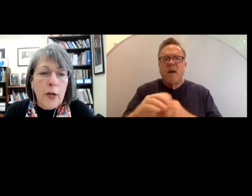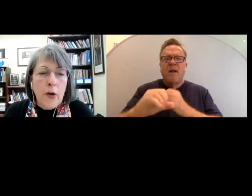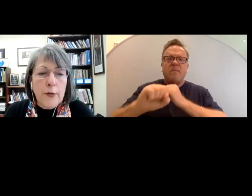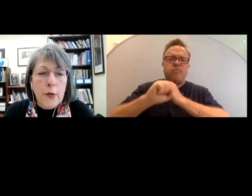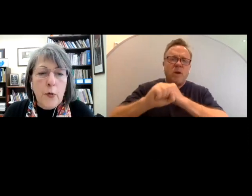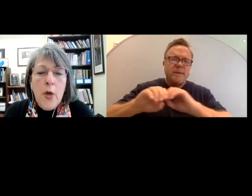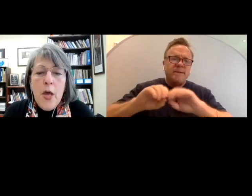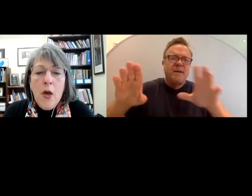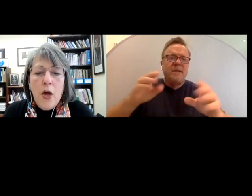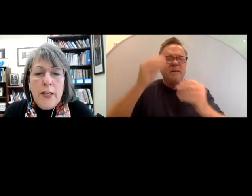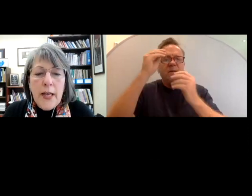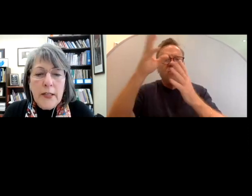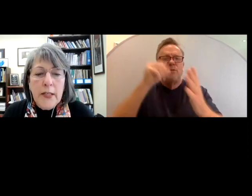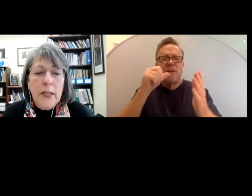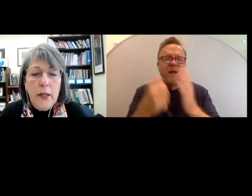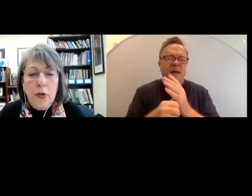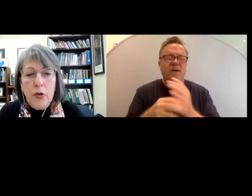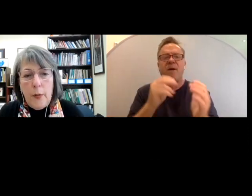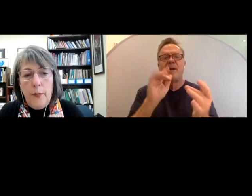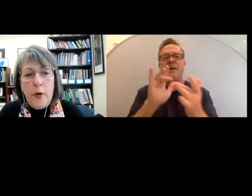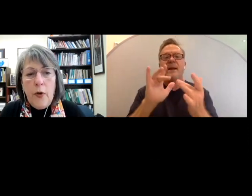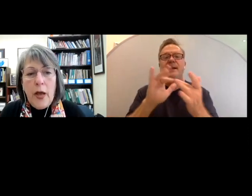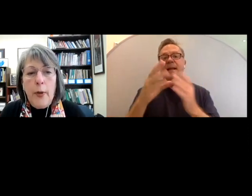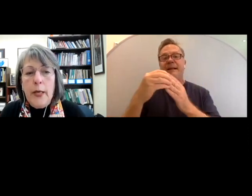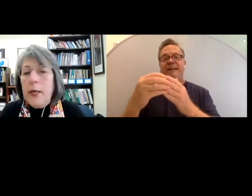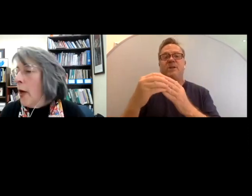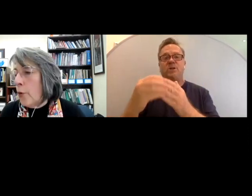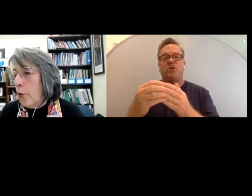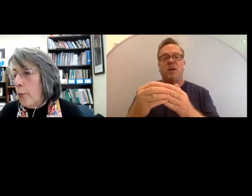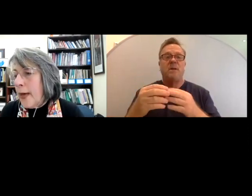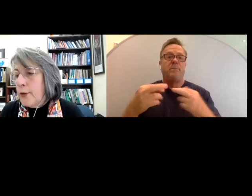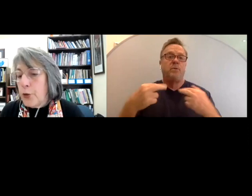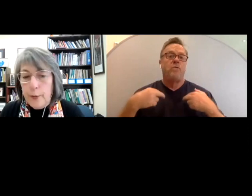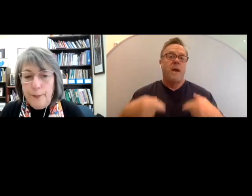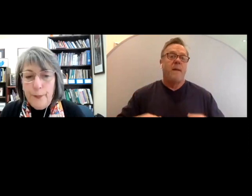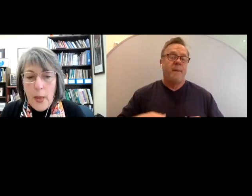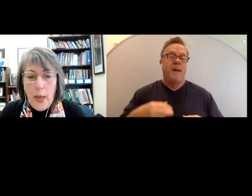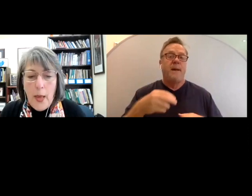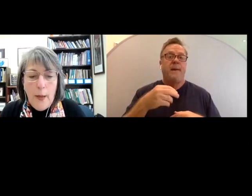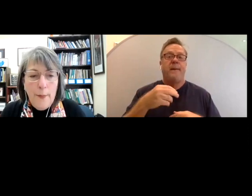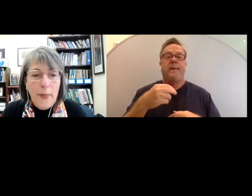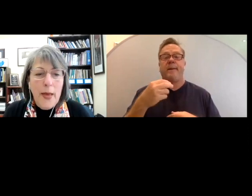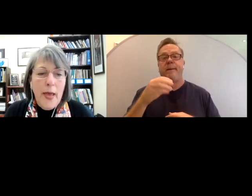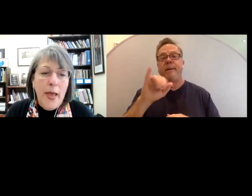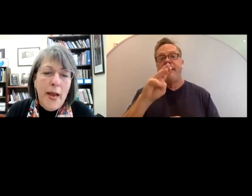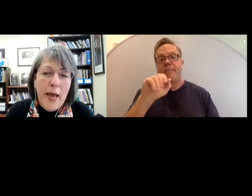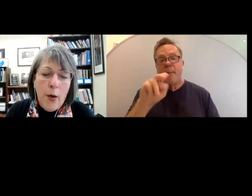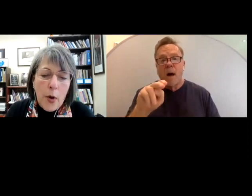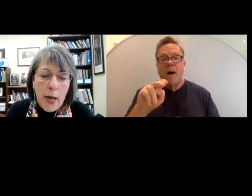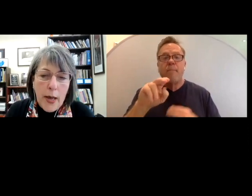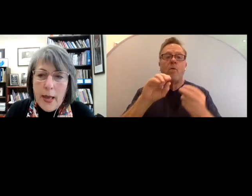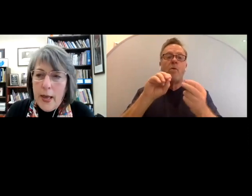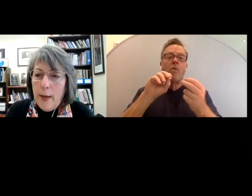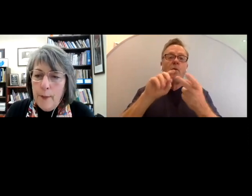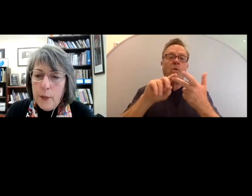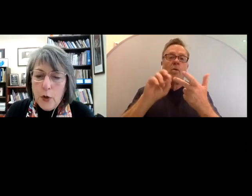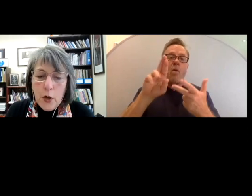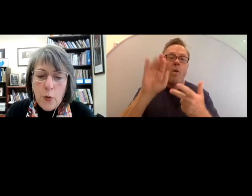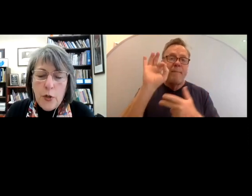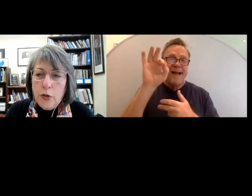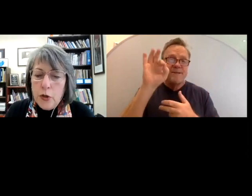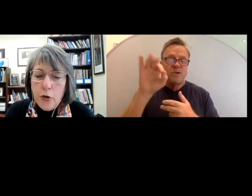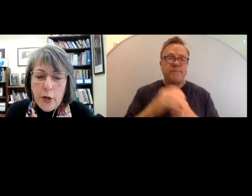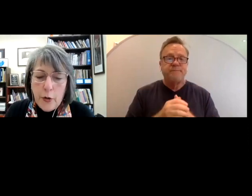newsletter, and also contacting leadership, the rabbi, imam, or the pastor. And now I am